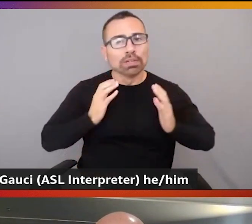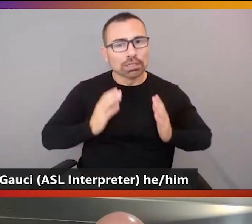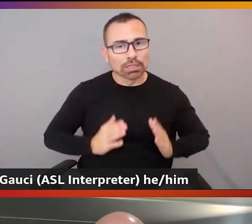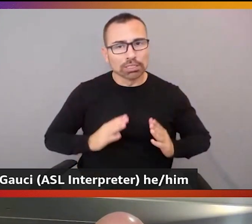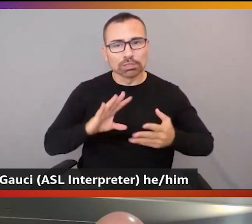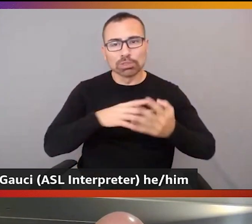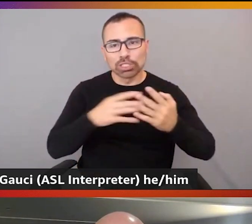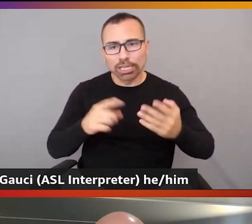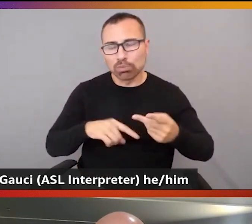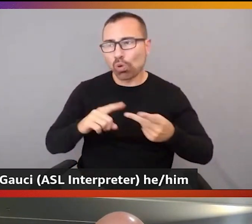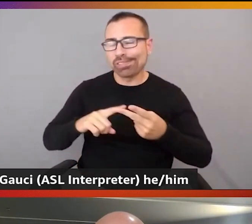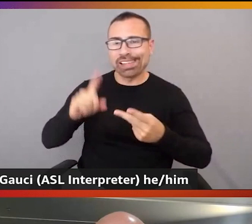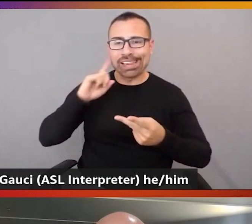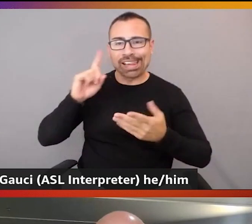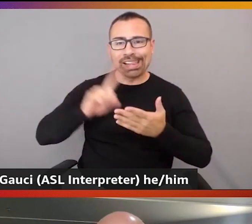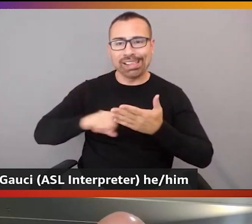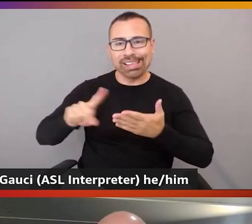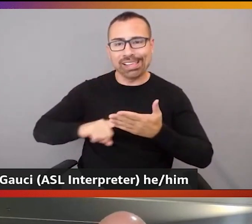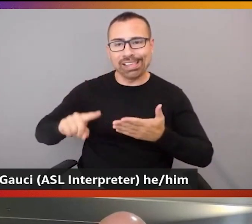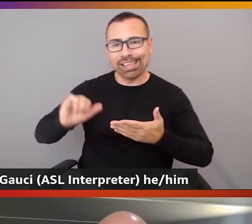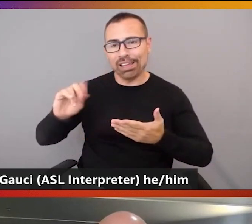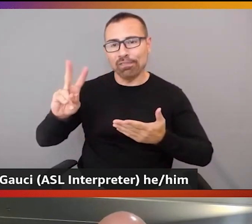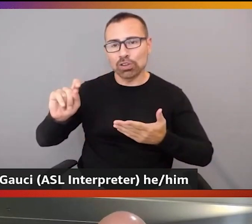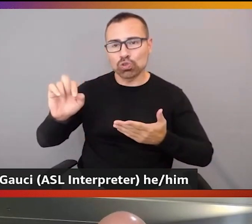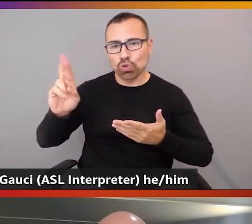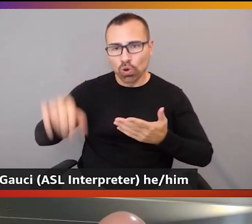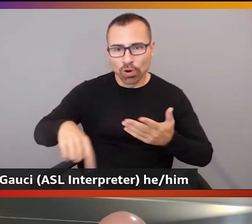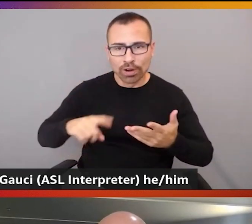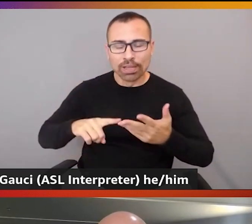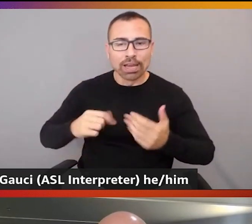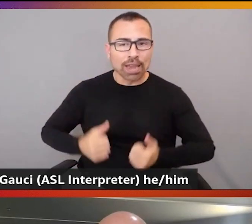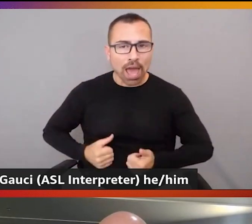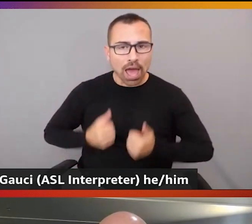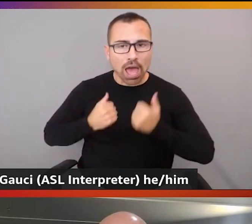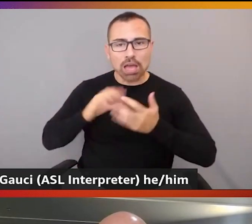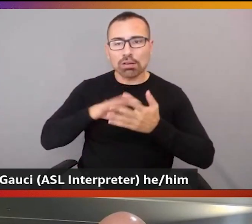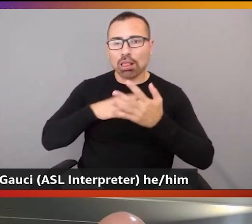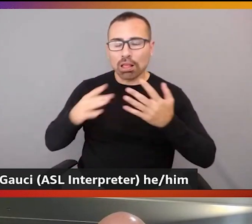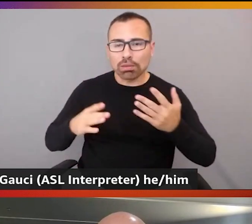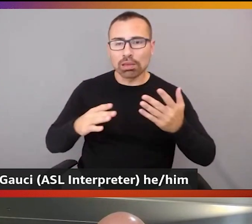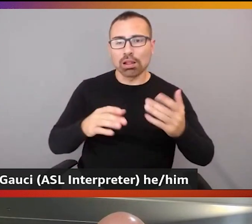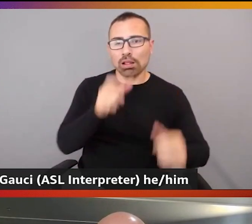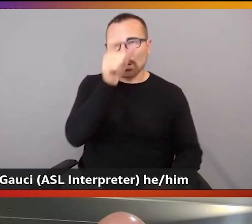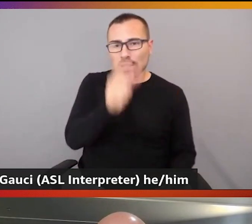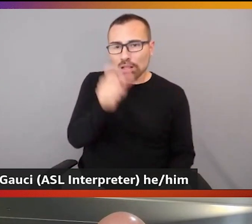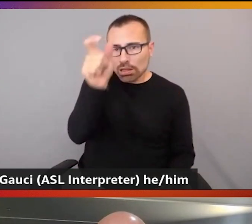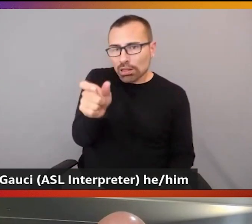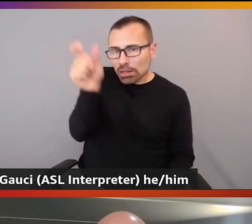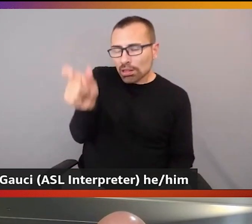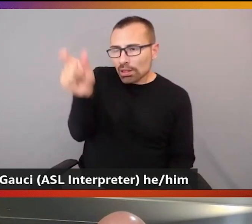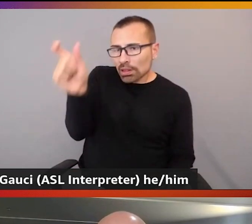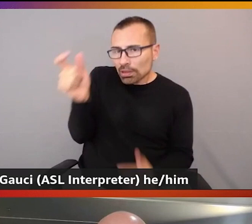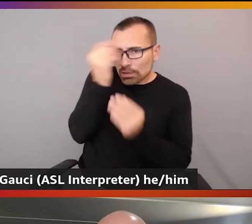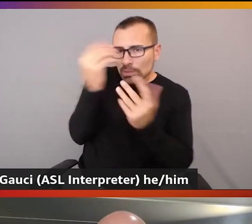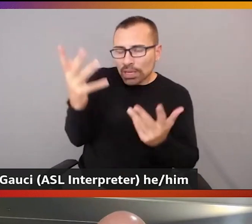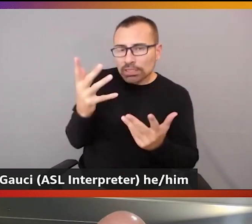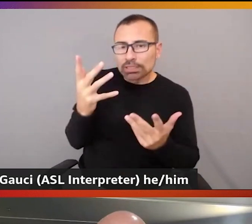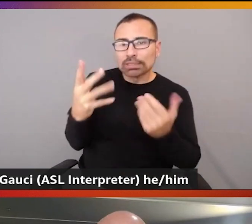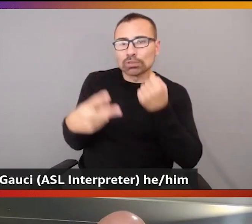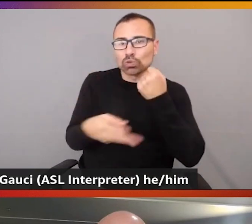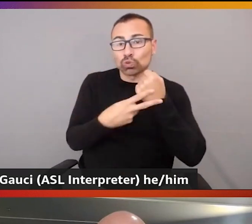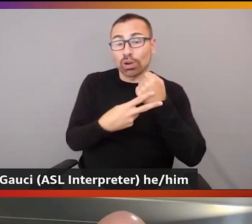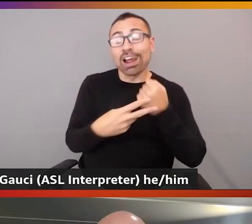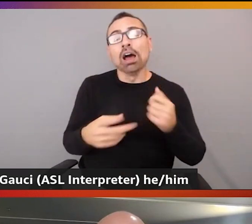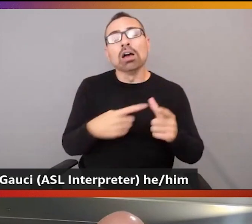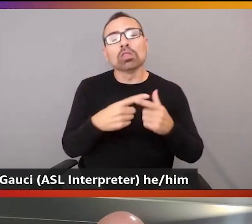an inventory table and an address table, all have different columns with rows of data in there. And then on top of that, you have